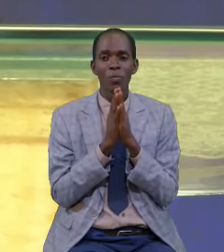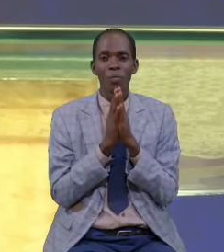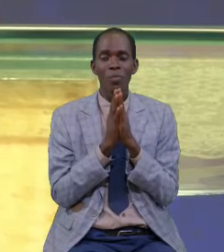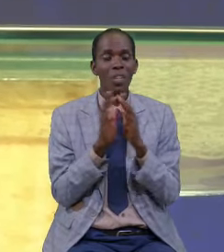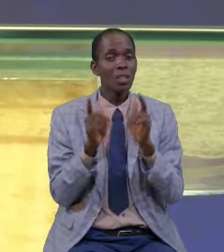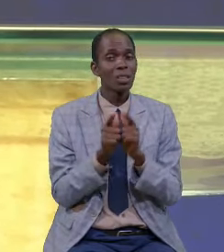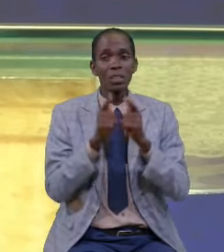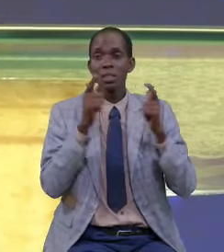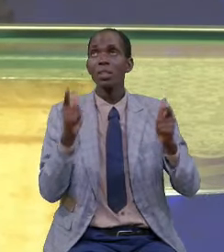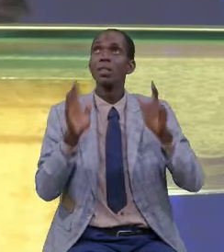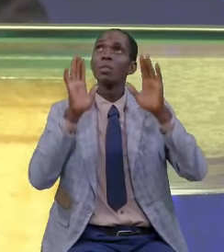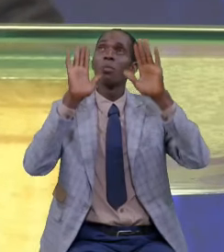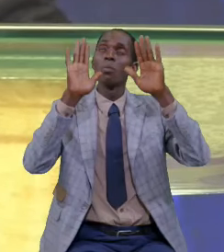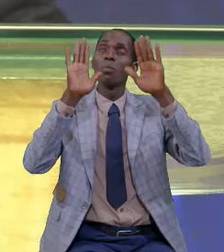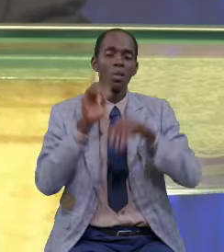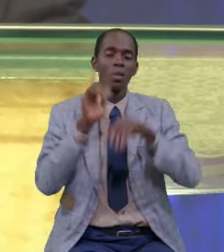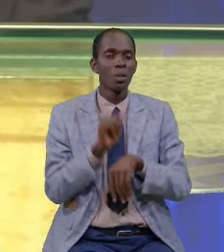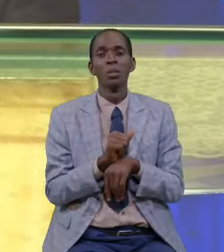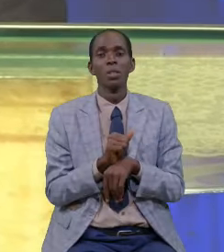Remarkable miracle.